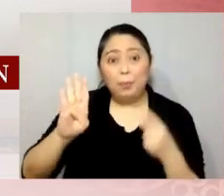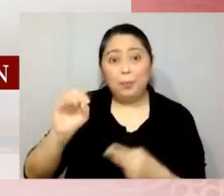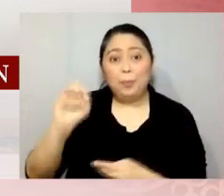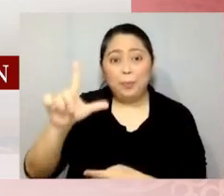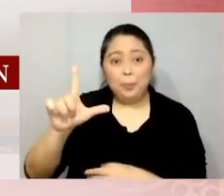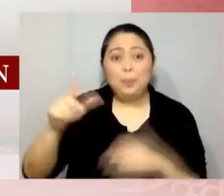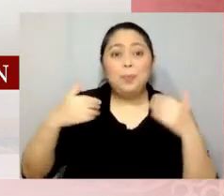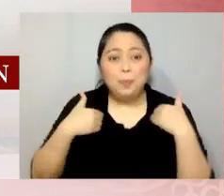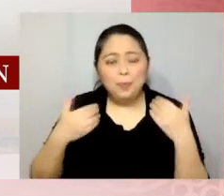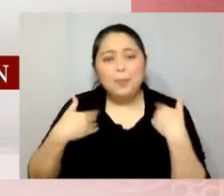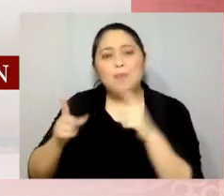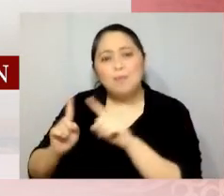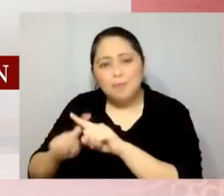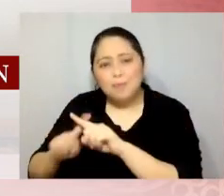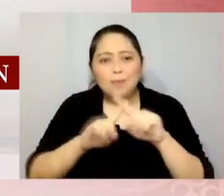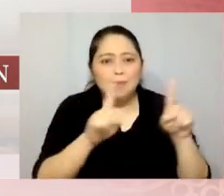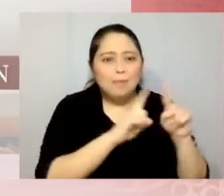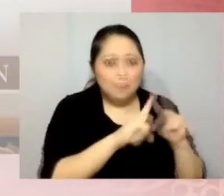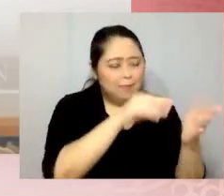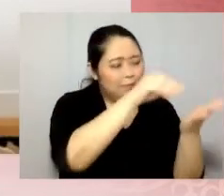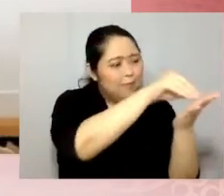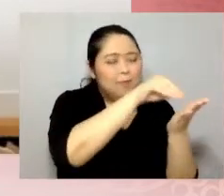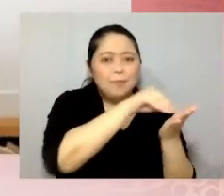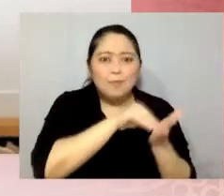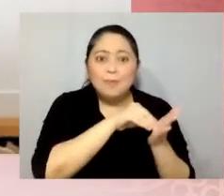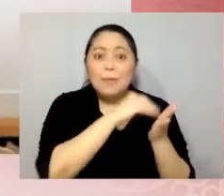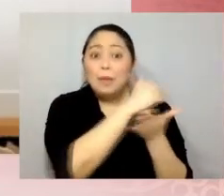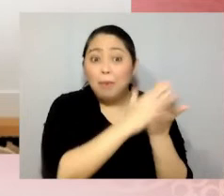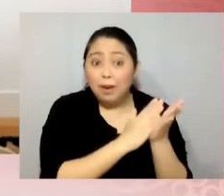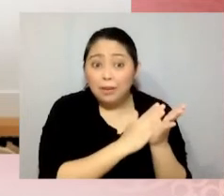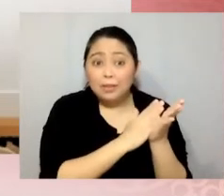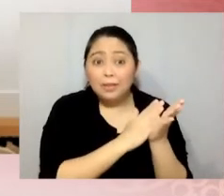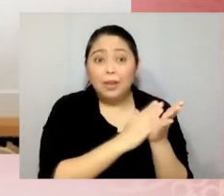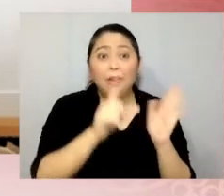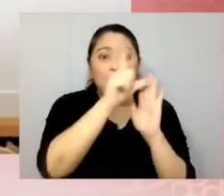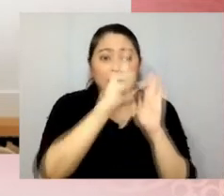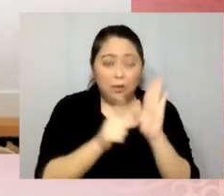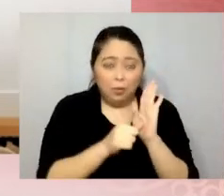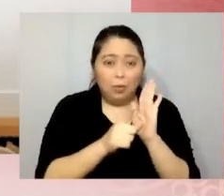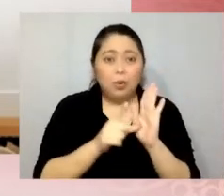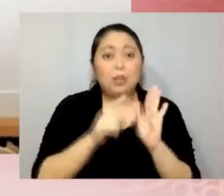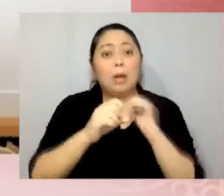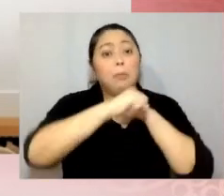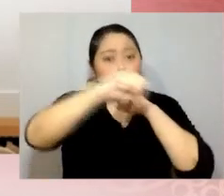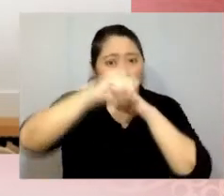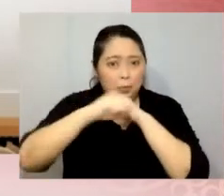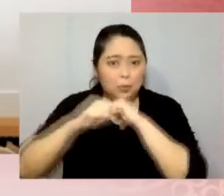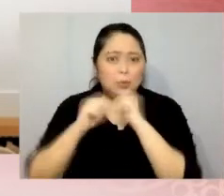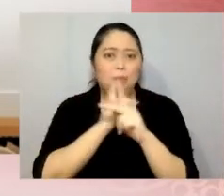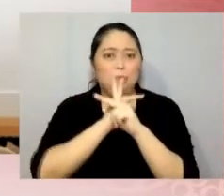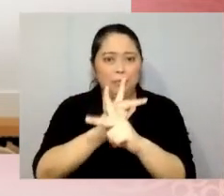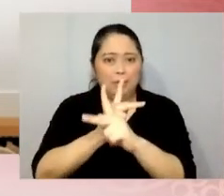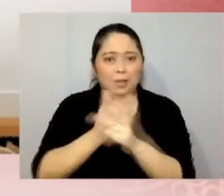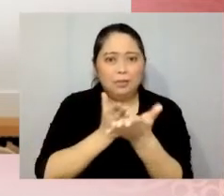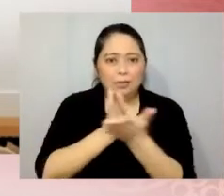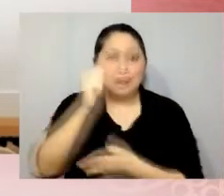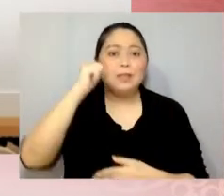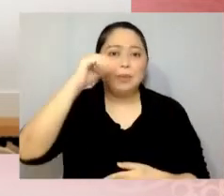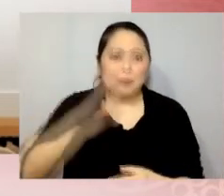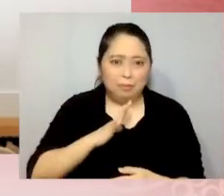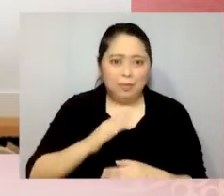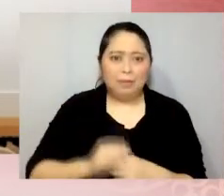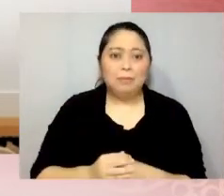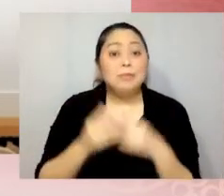are several provisions that promote and protect the rights of women. In addition to that, with respect to gender, so there will